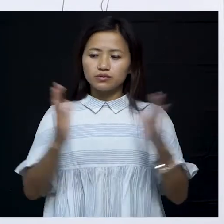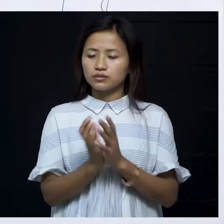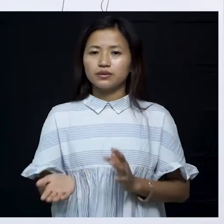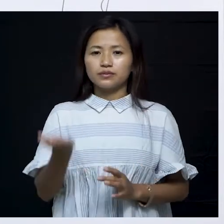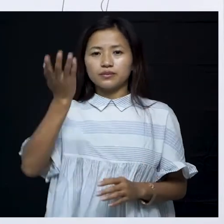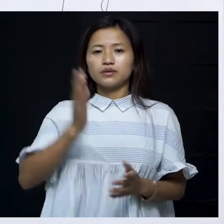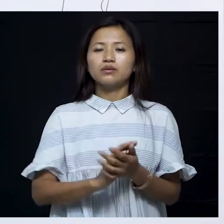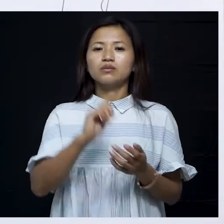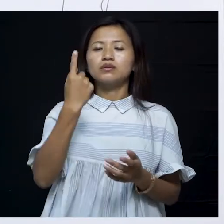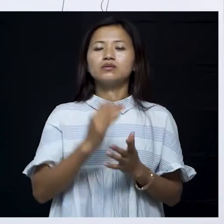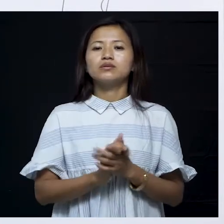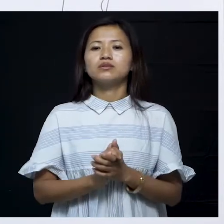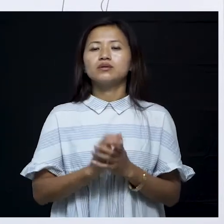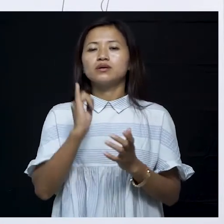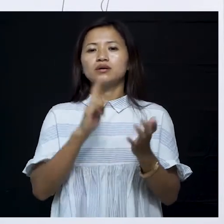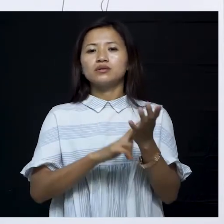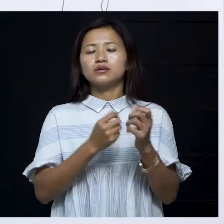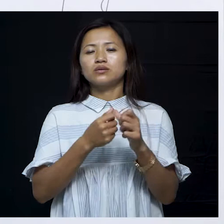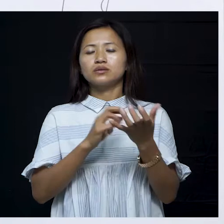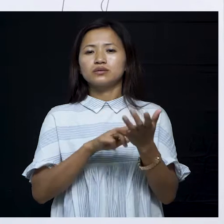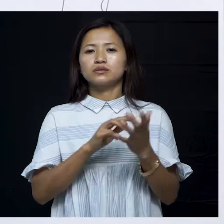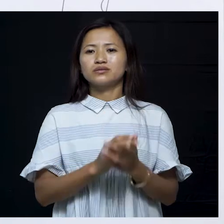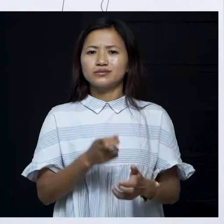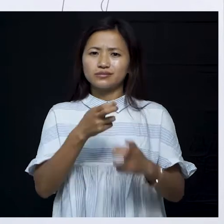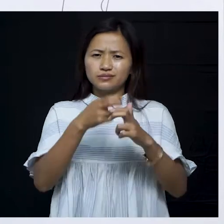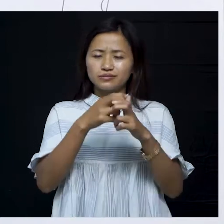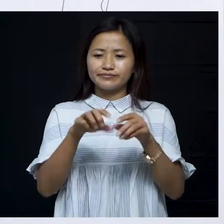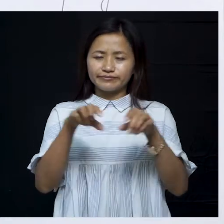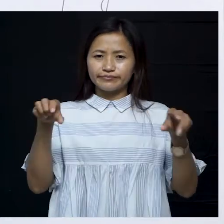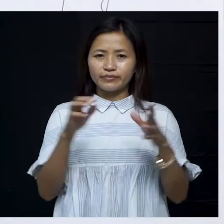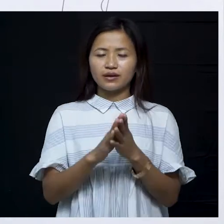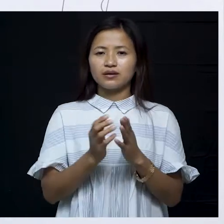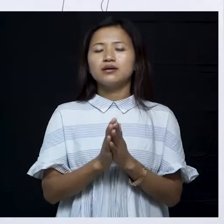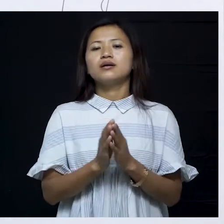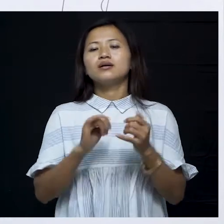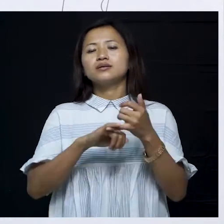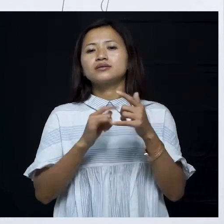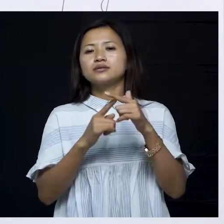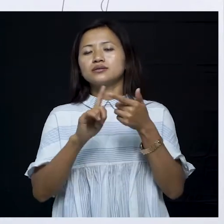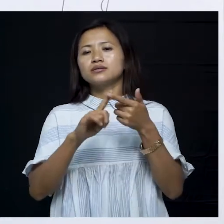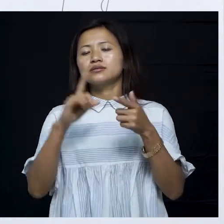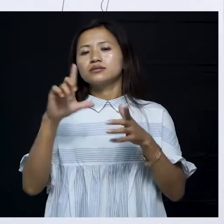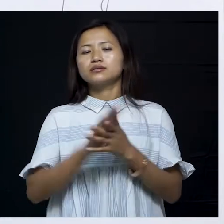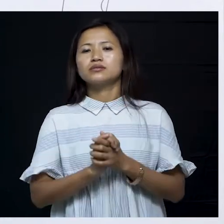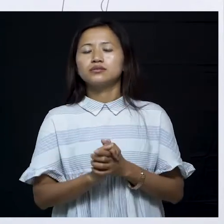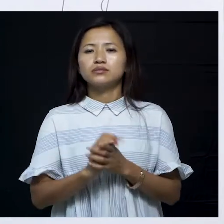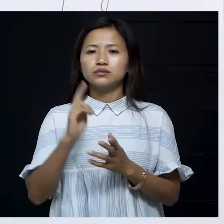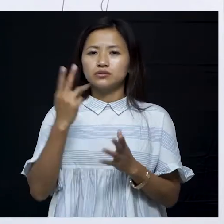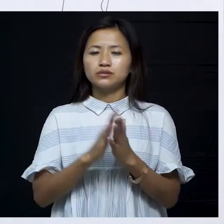up. One was the iron and steel, okay? So when India became free, there were two major units